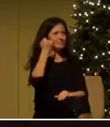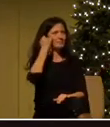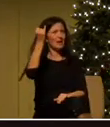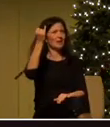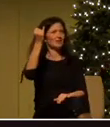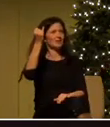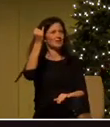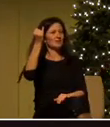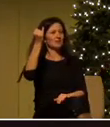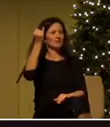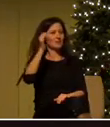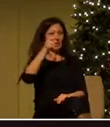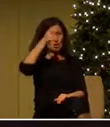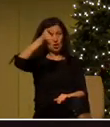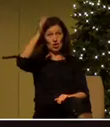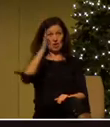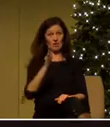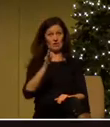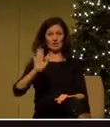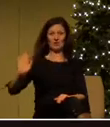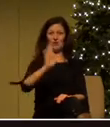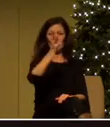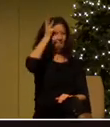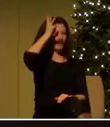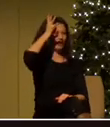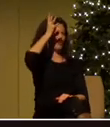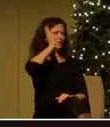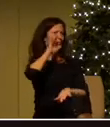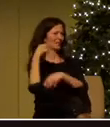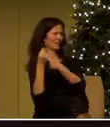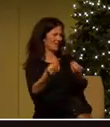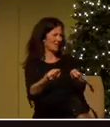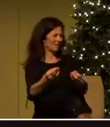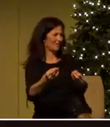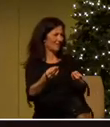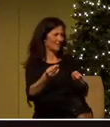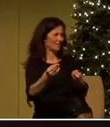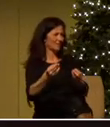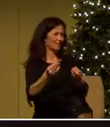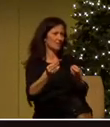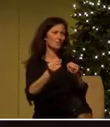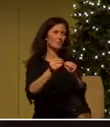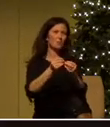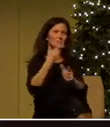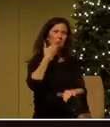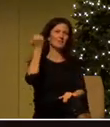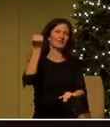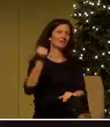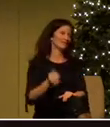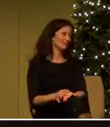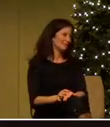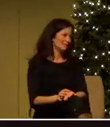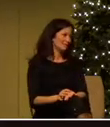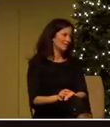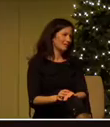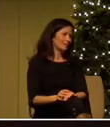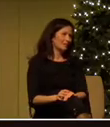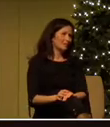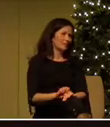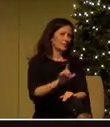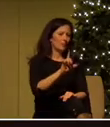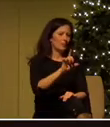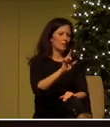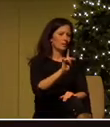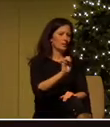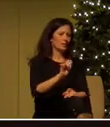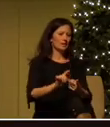will God, your Father? Now, the emphasis that Luke makes there is on spiritual gifts. So does Matthew in his account.